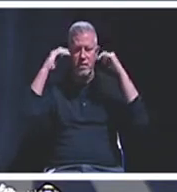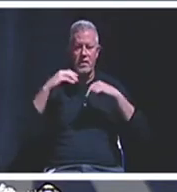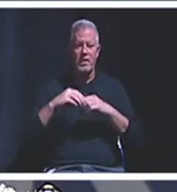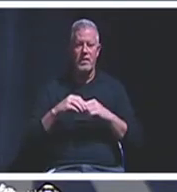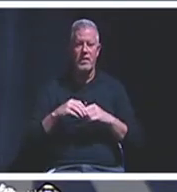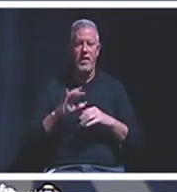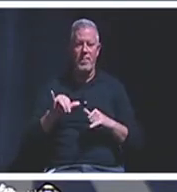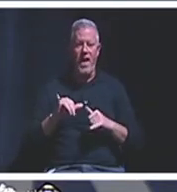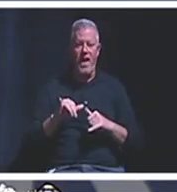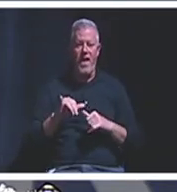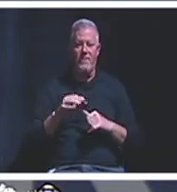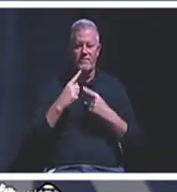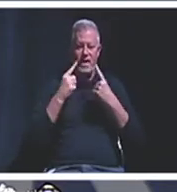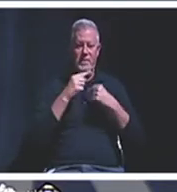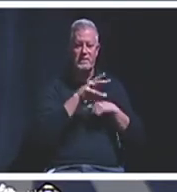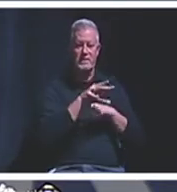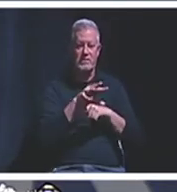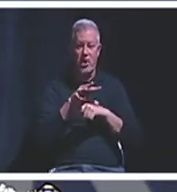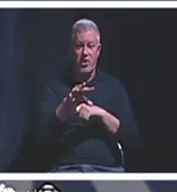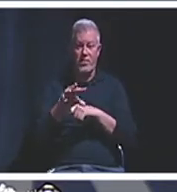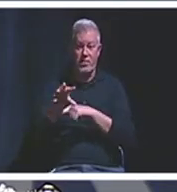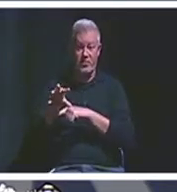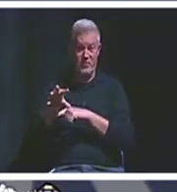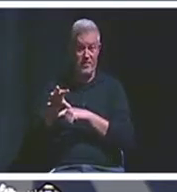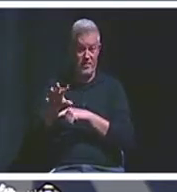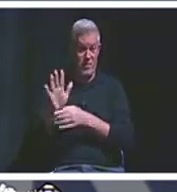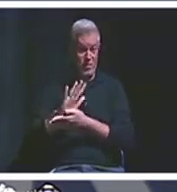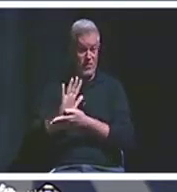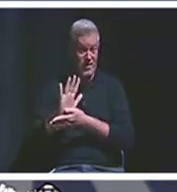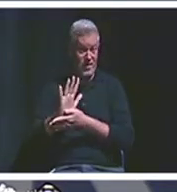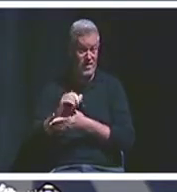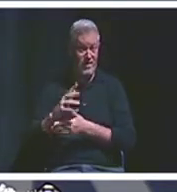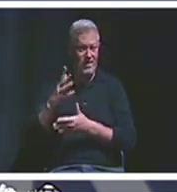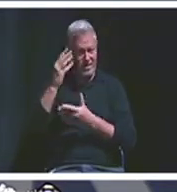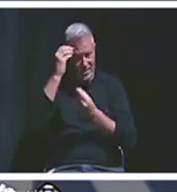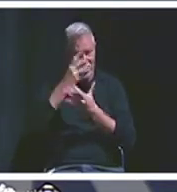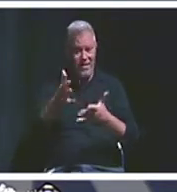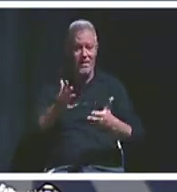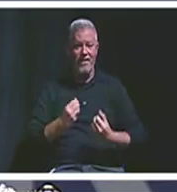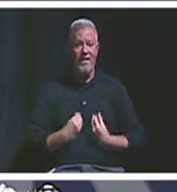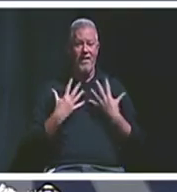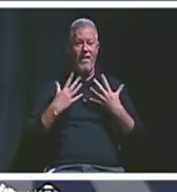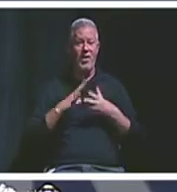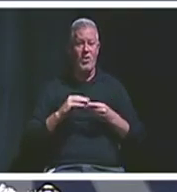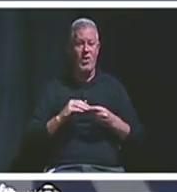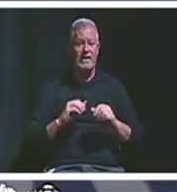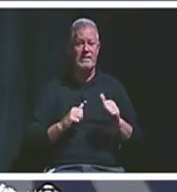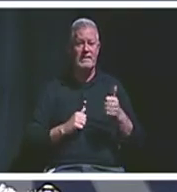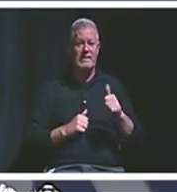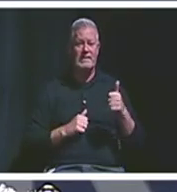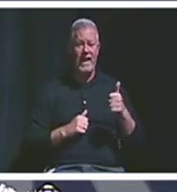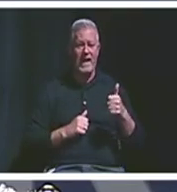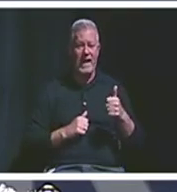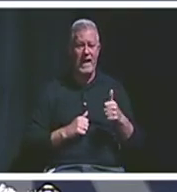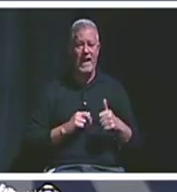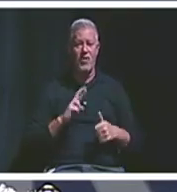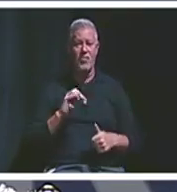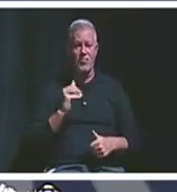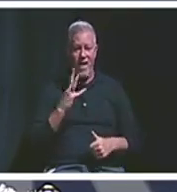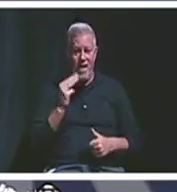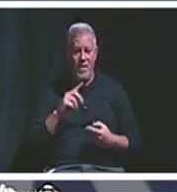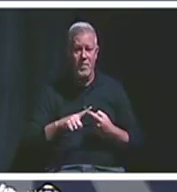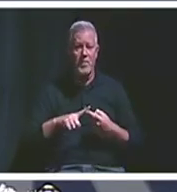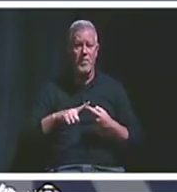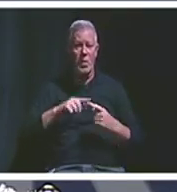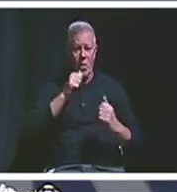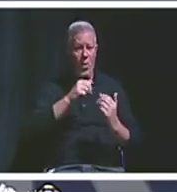Oscar-winning documentary, or should I say thriller, that told the inspiring story of 10 random 1Ls who all managed to fail out of law school